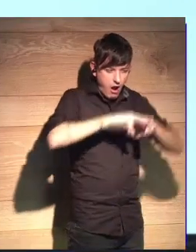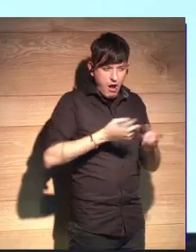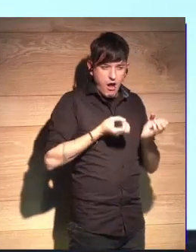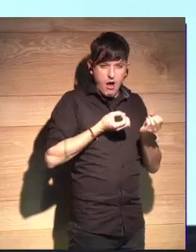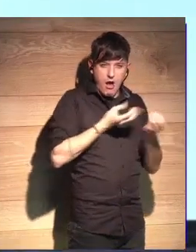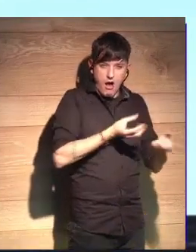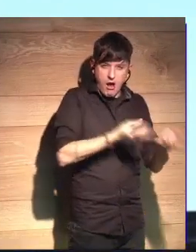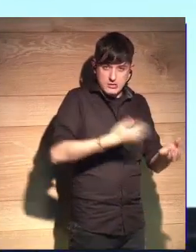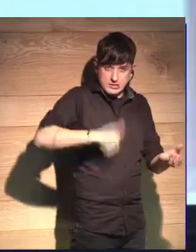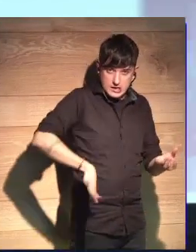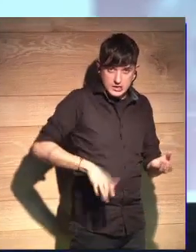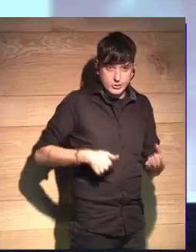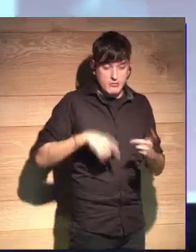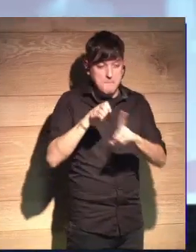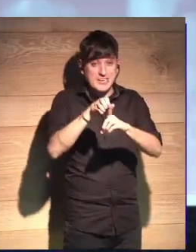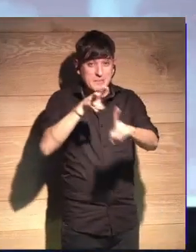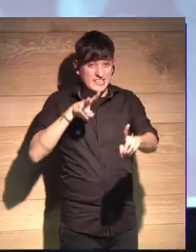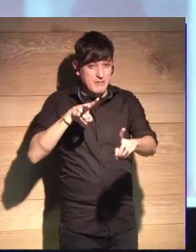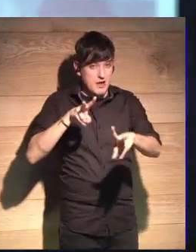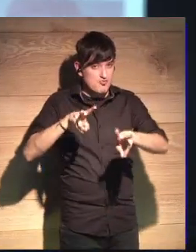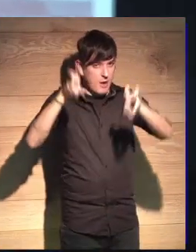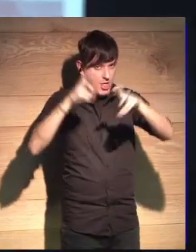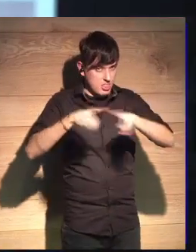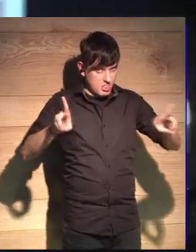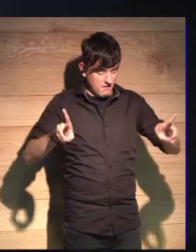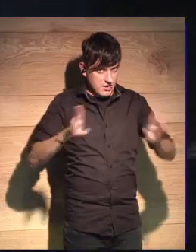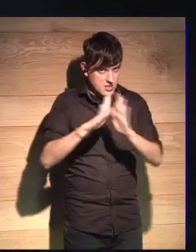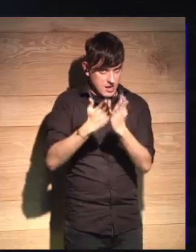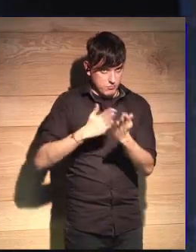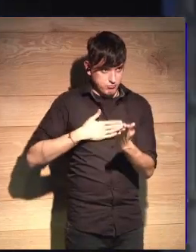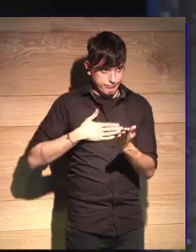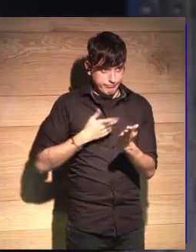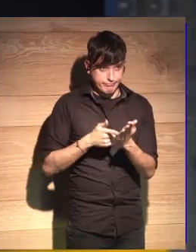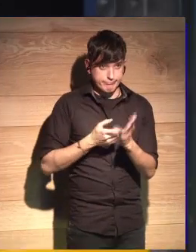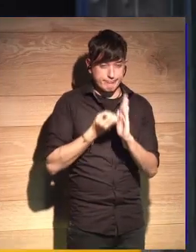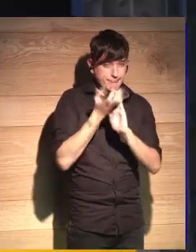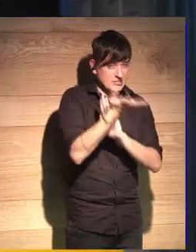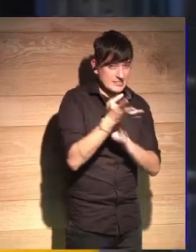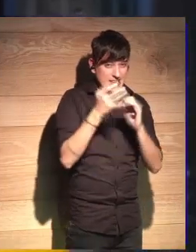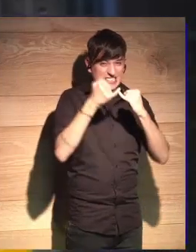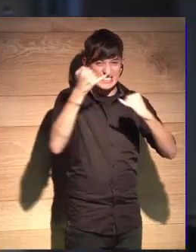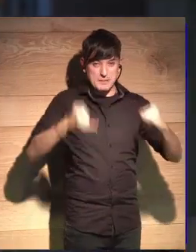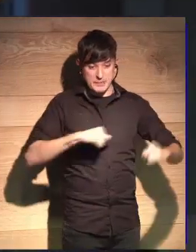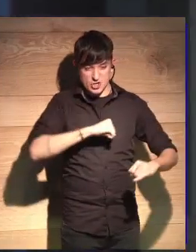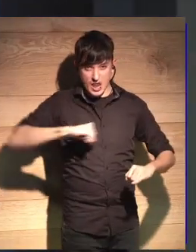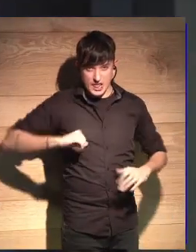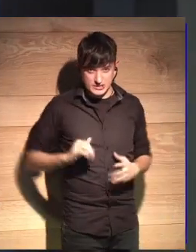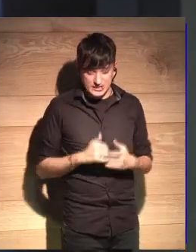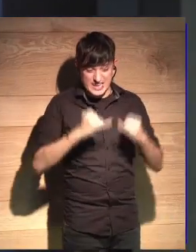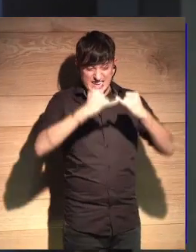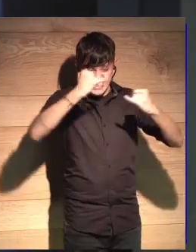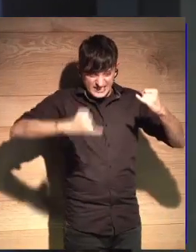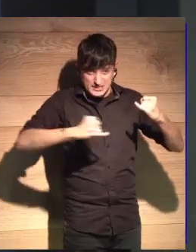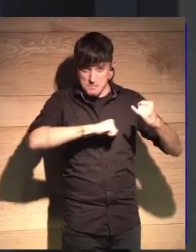perspective, the perspective offered by personal crises, the personal crises that I'm sure every one